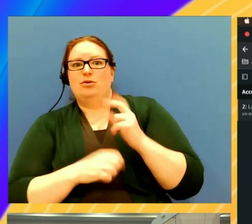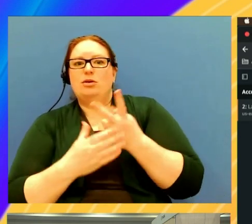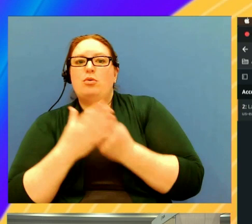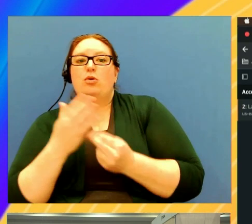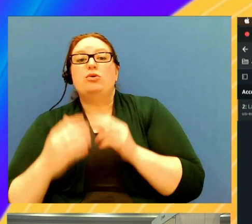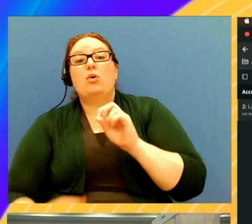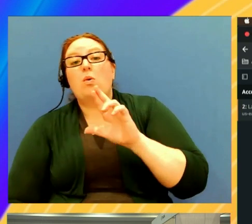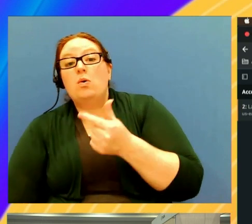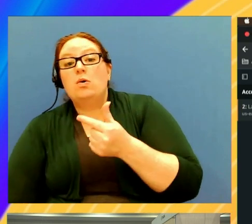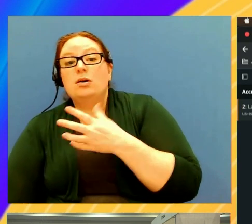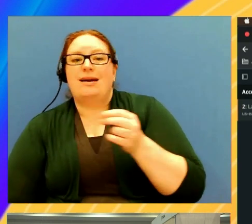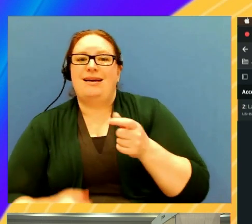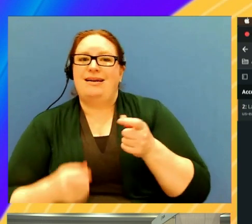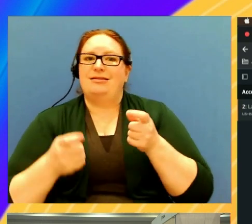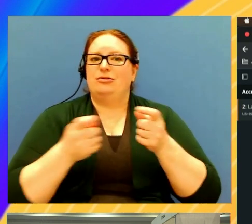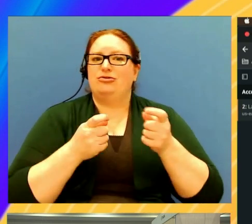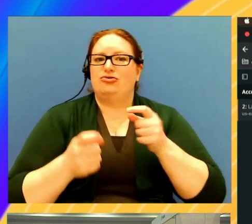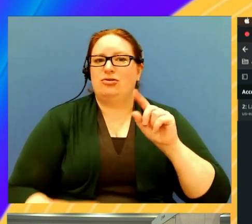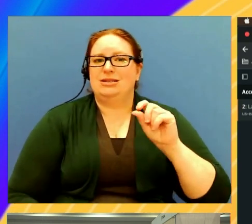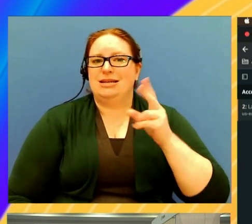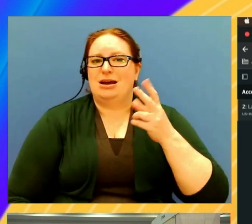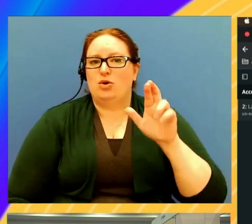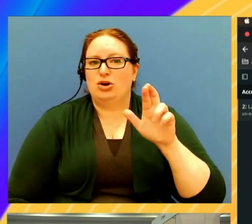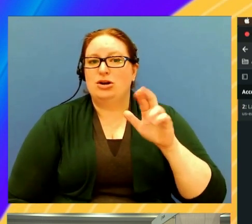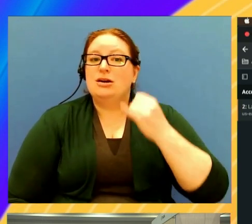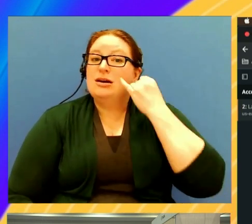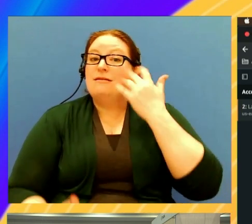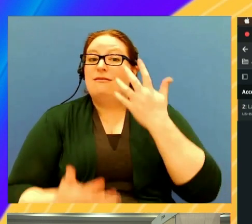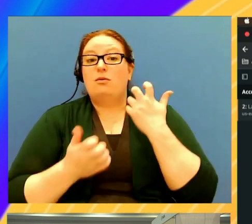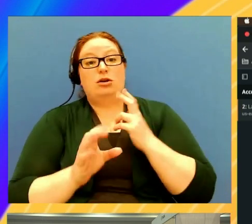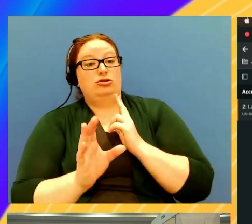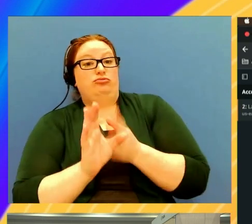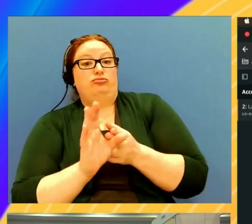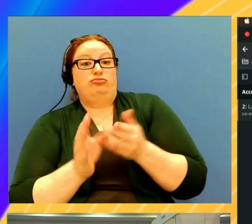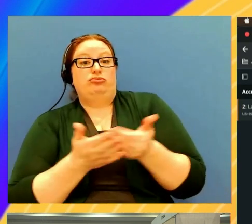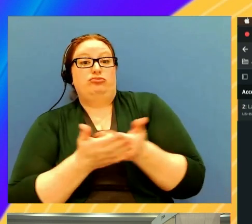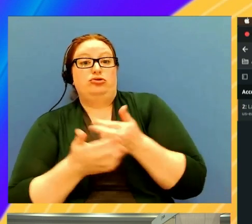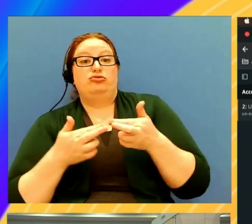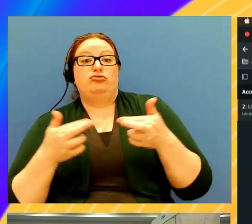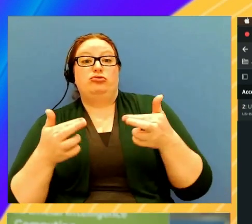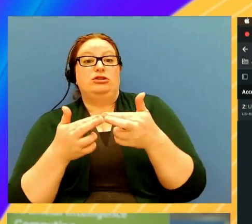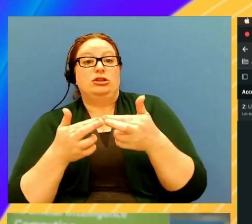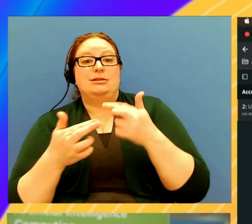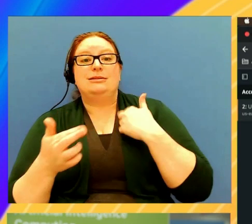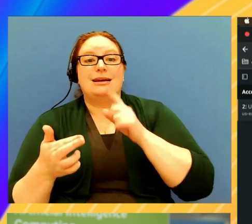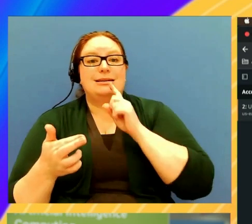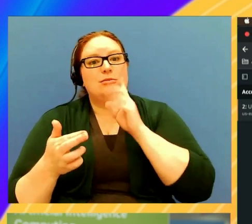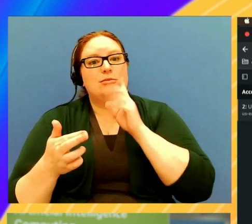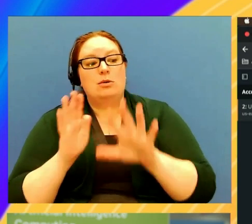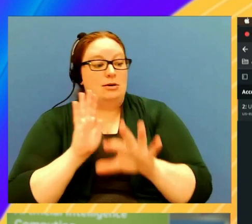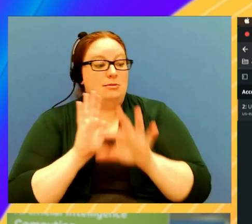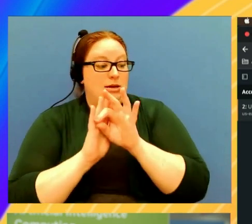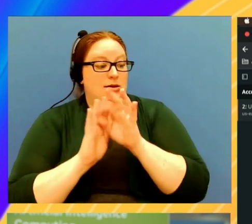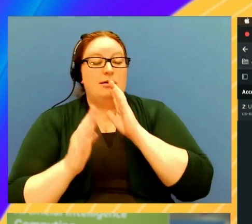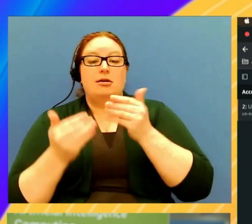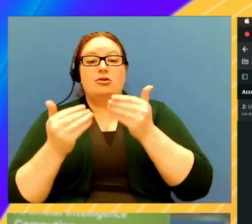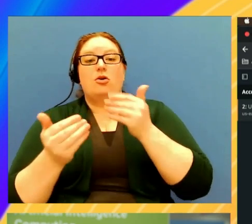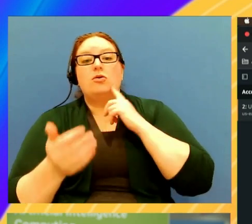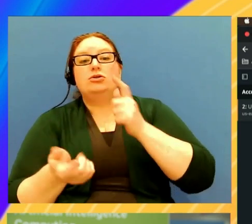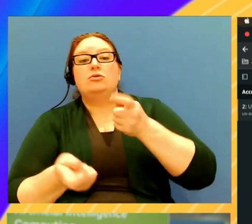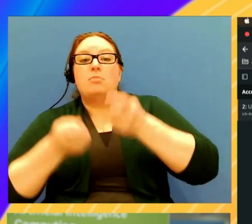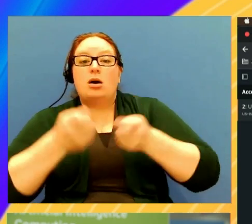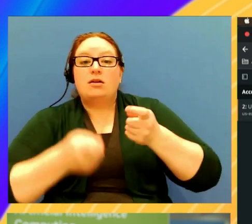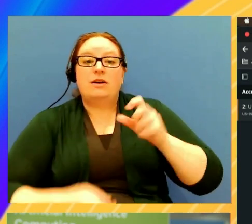level. If I wanted to opt into new regions, I would essentially just go to Modify Settings, I would pick a new